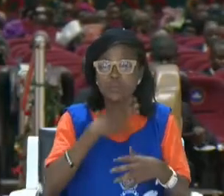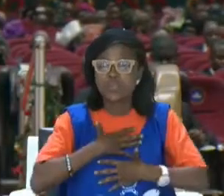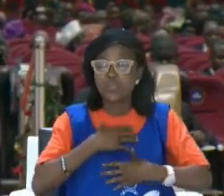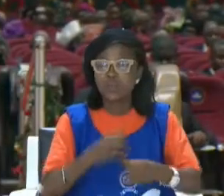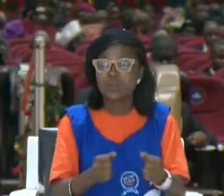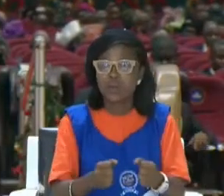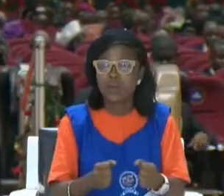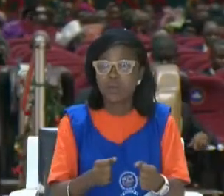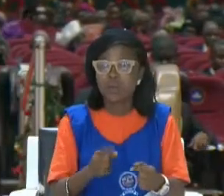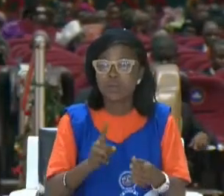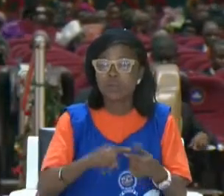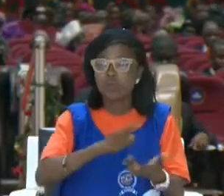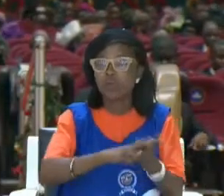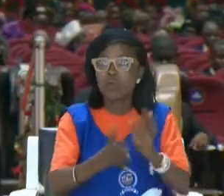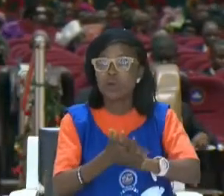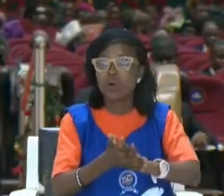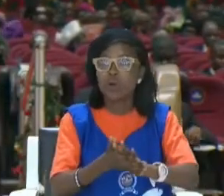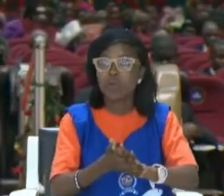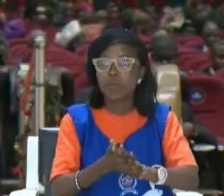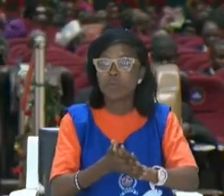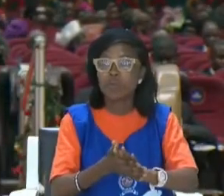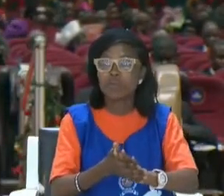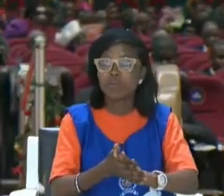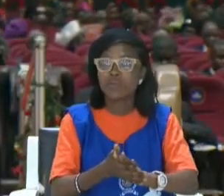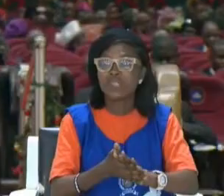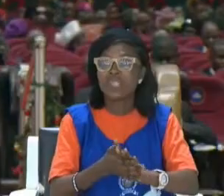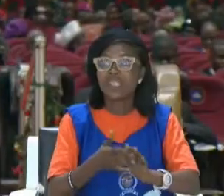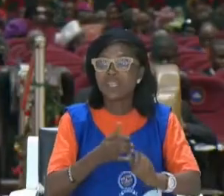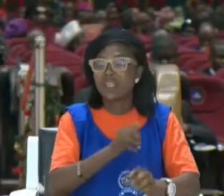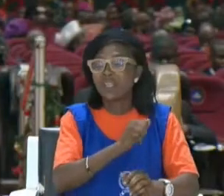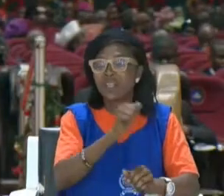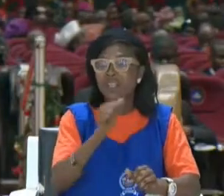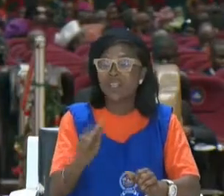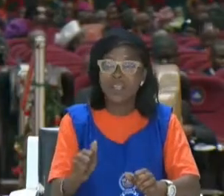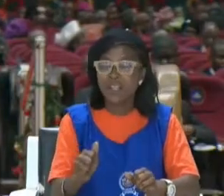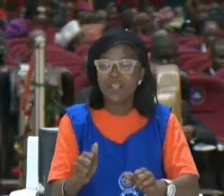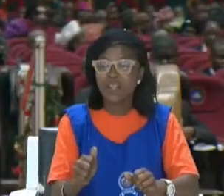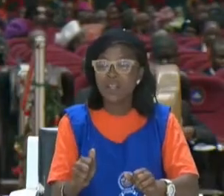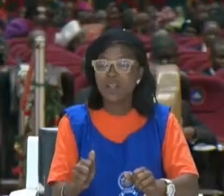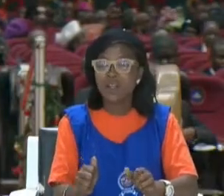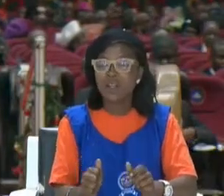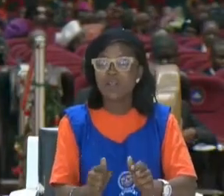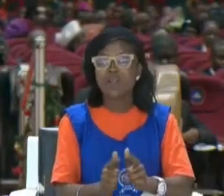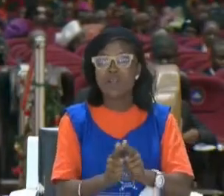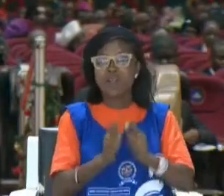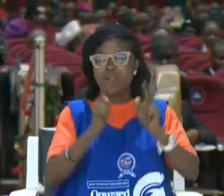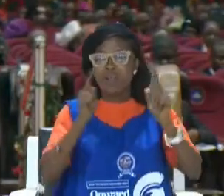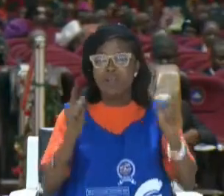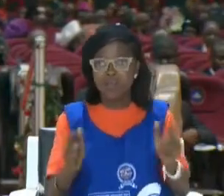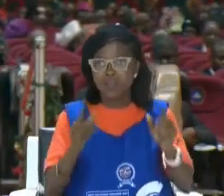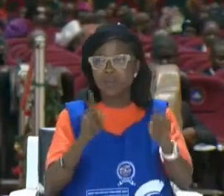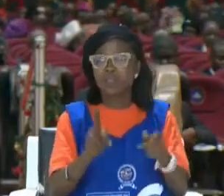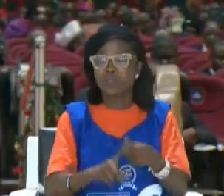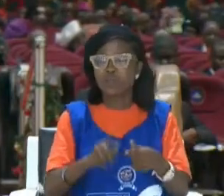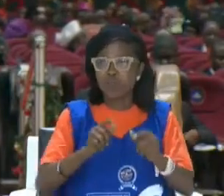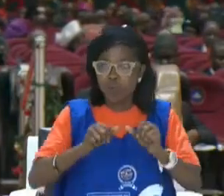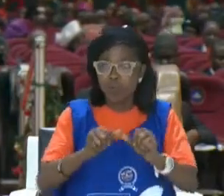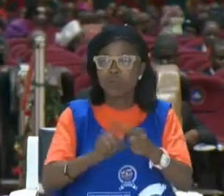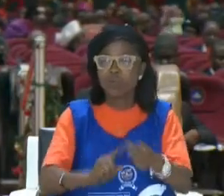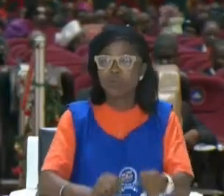but to become an extension of the hand of God to heal others.